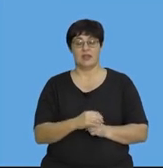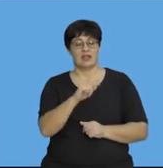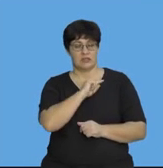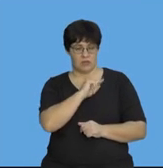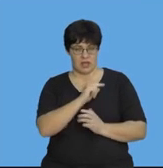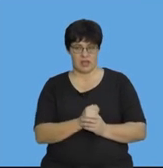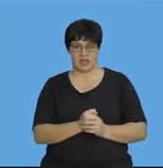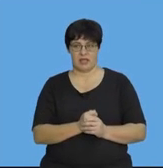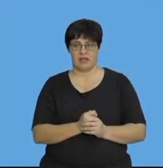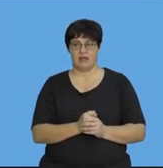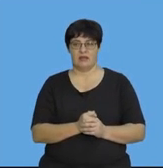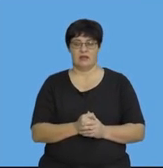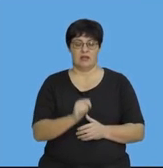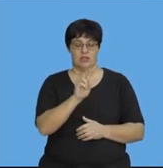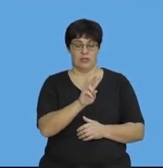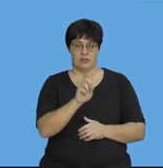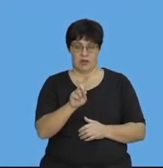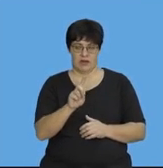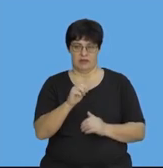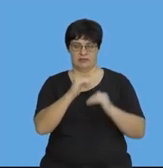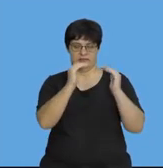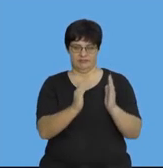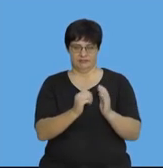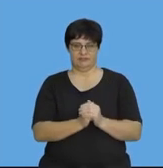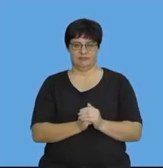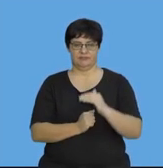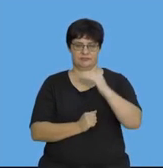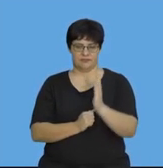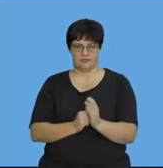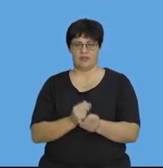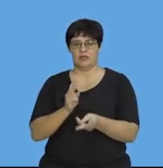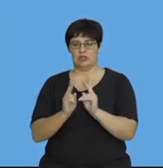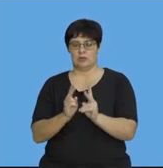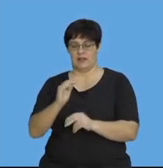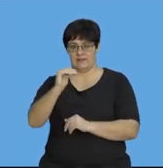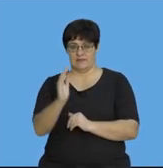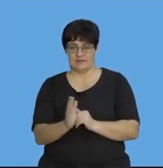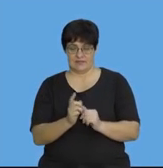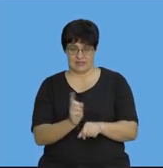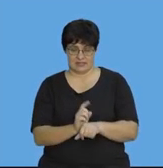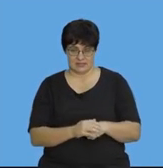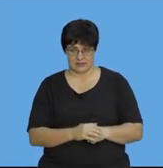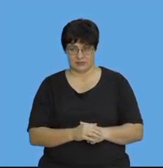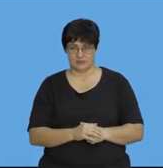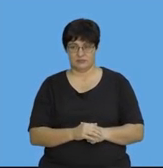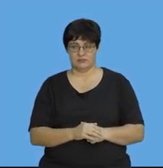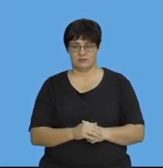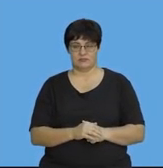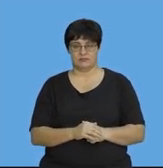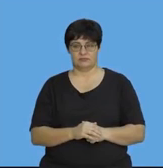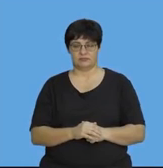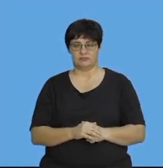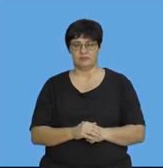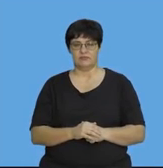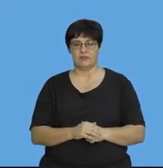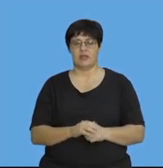Therefore, I'm now going to put in that I've got 21 newtons for 12 seconds, and